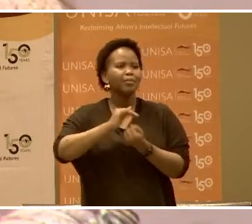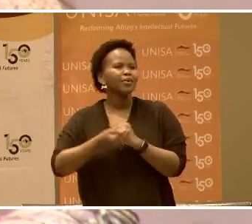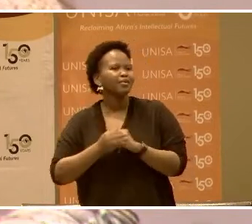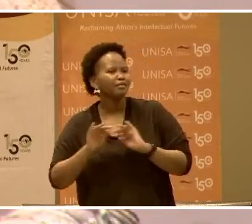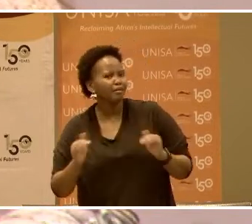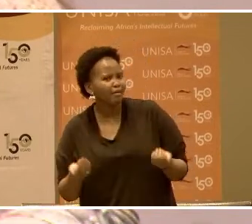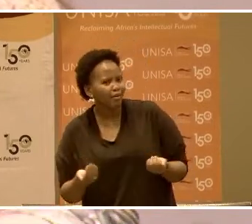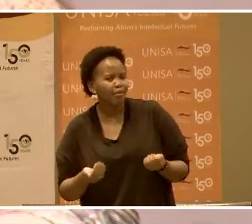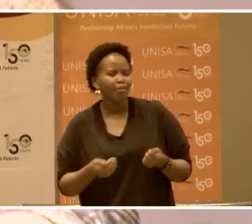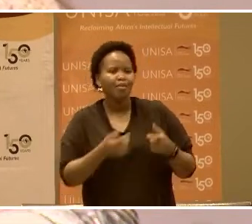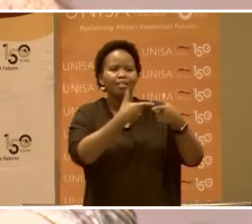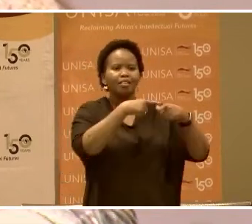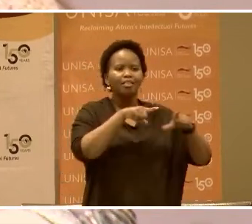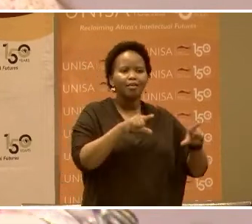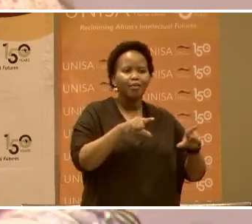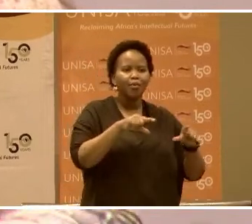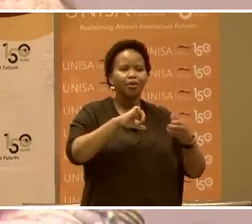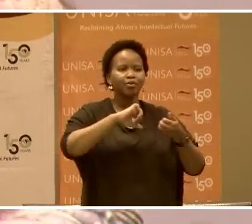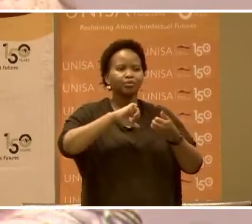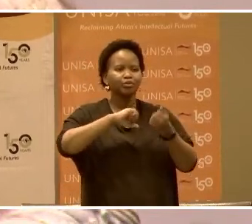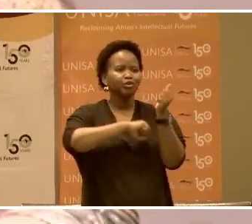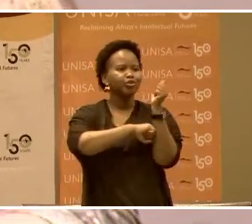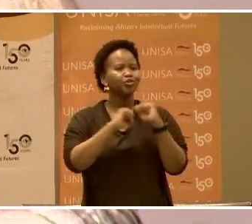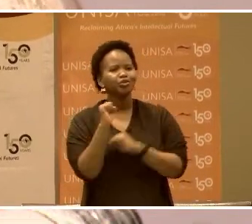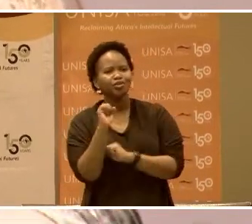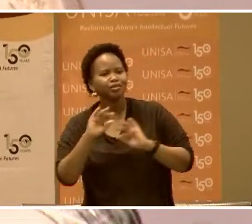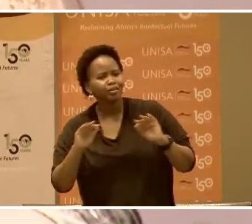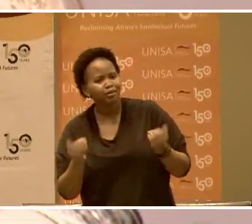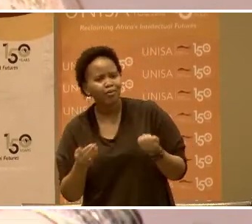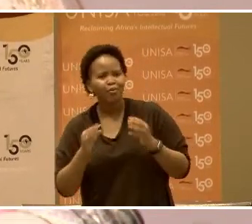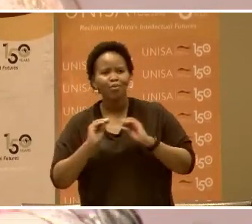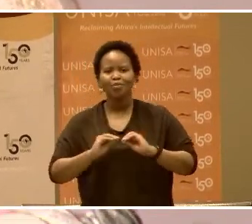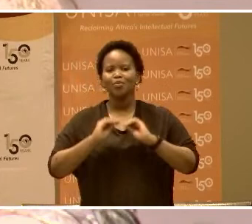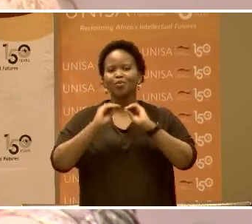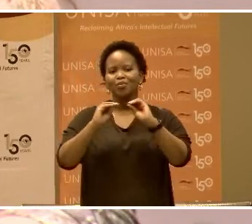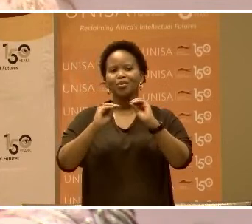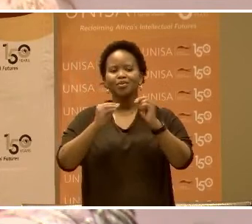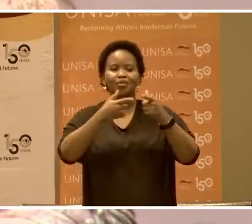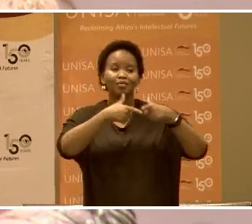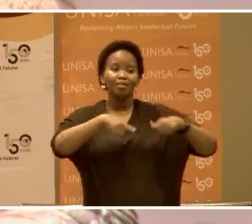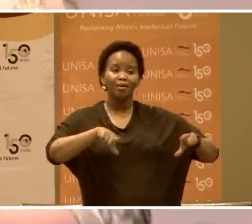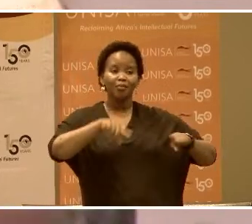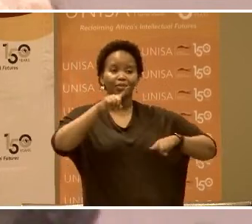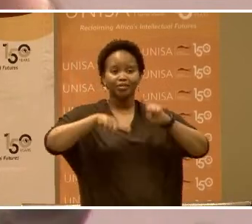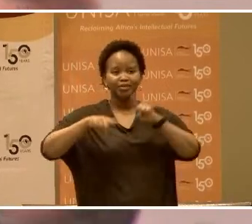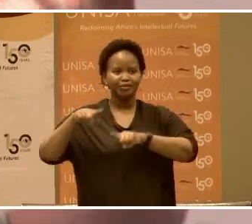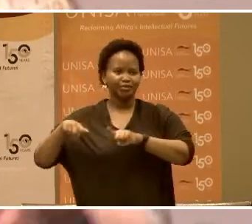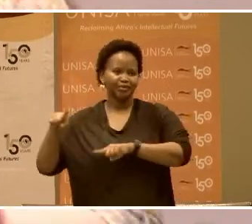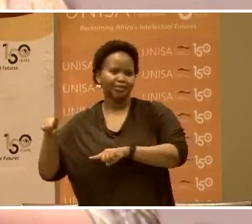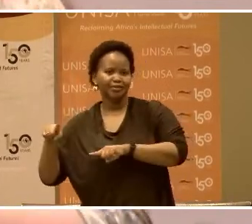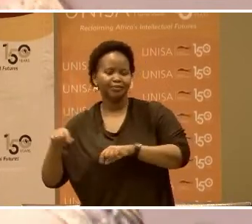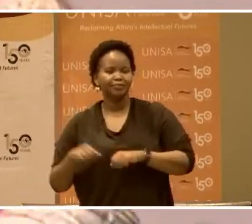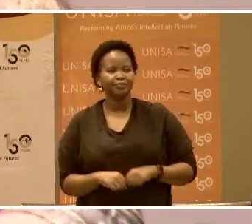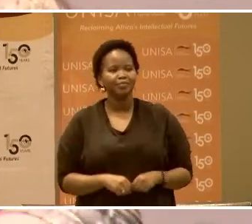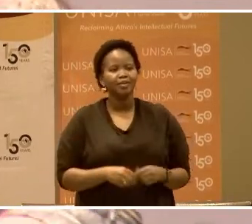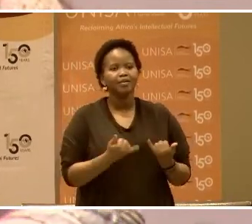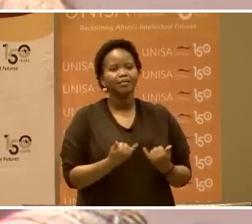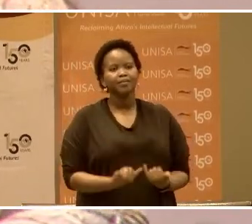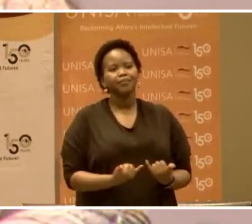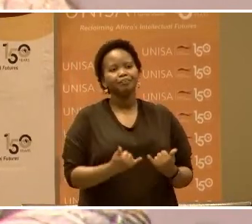constructs and the promotion of language diversity. Departments within the School of Arts, that is all of